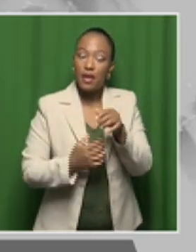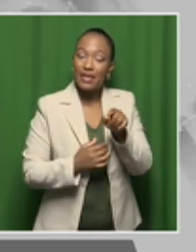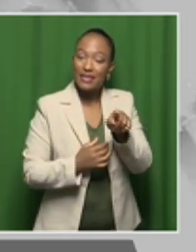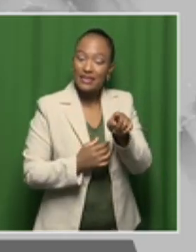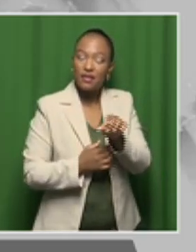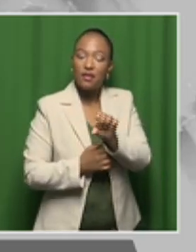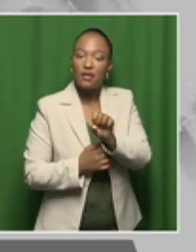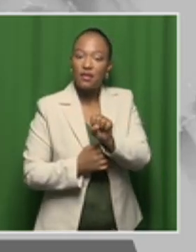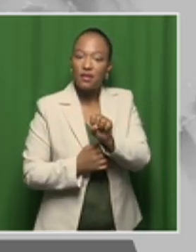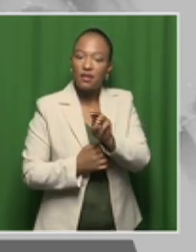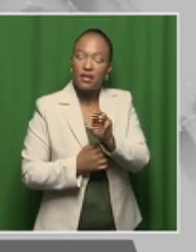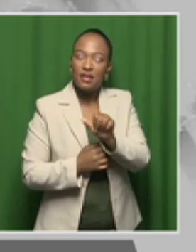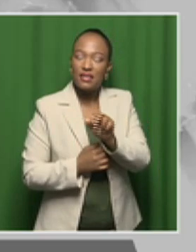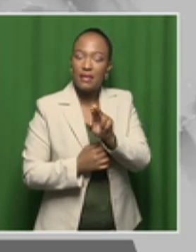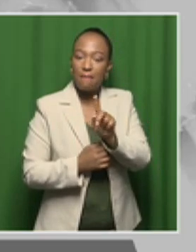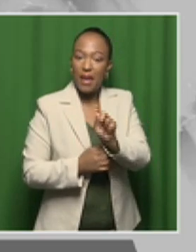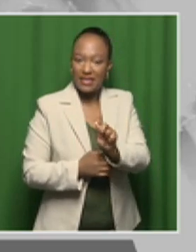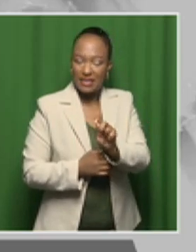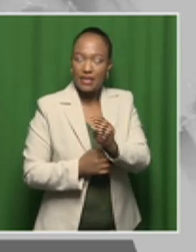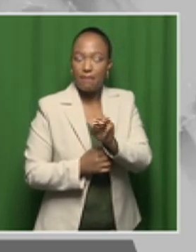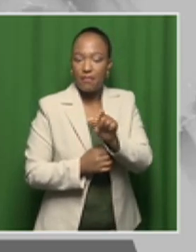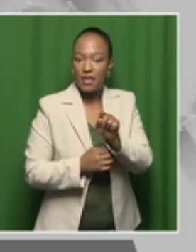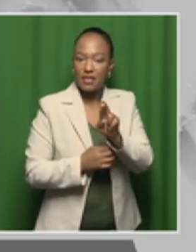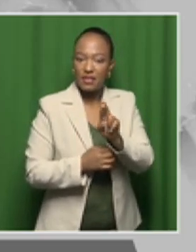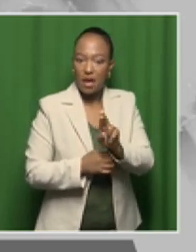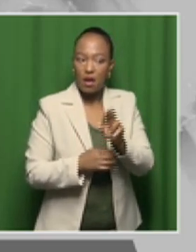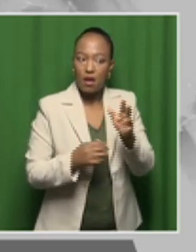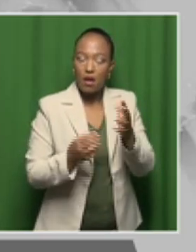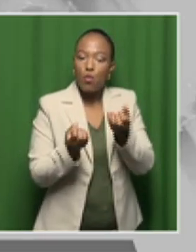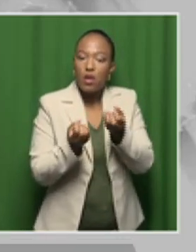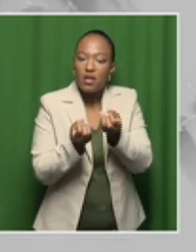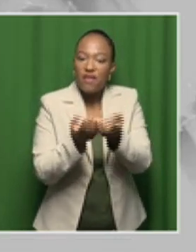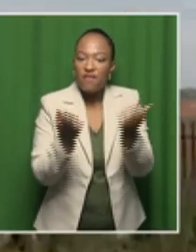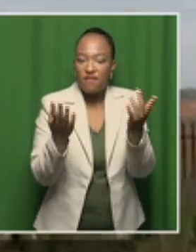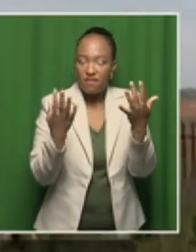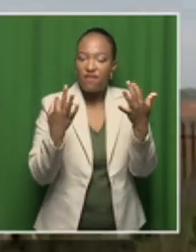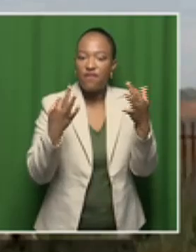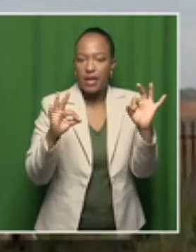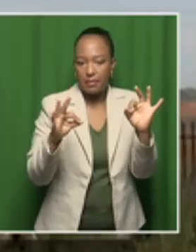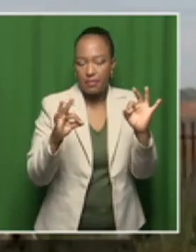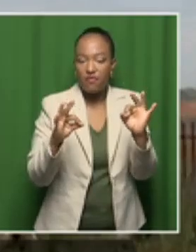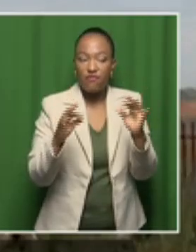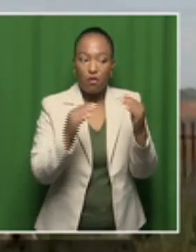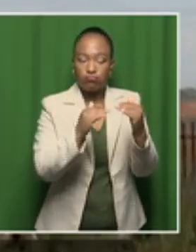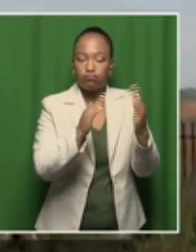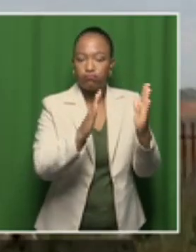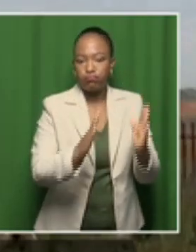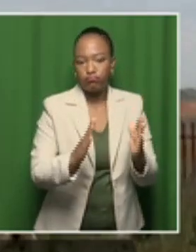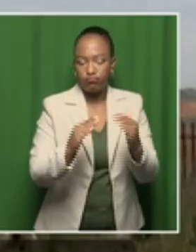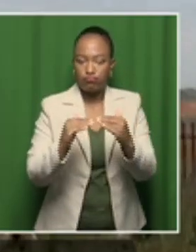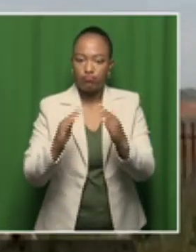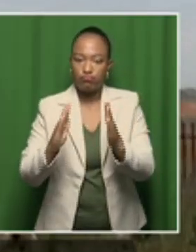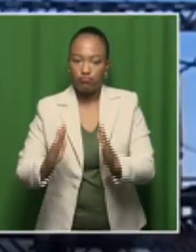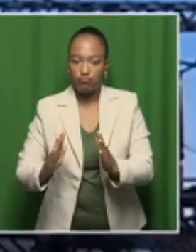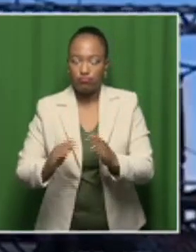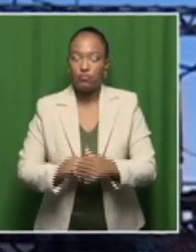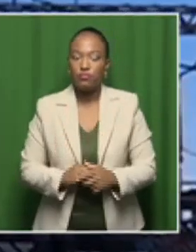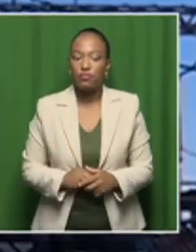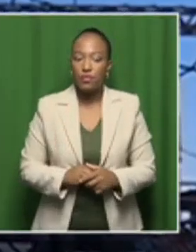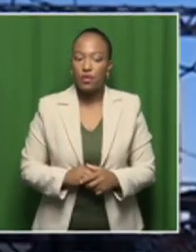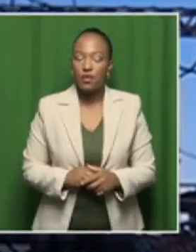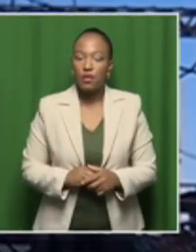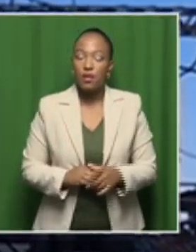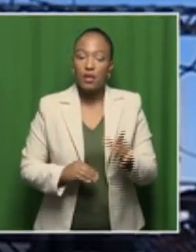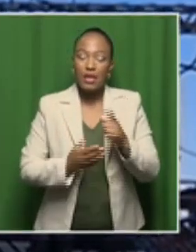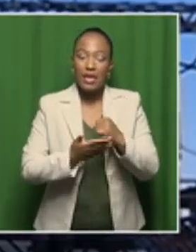is also provided for free for our residential customers. The power utility says the registration will, amongst